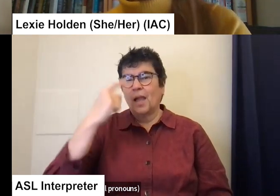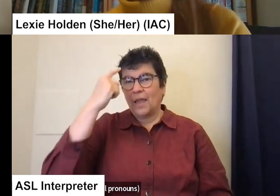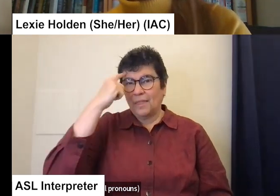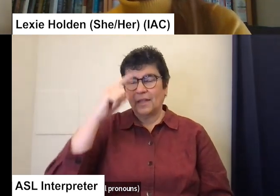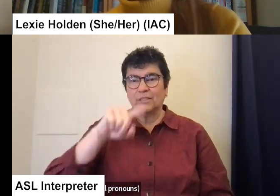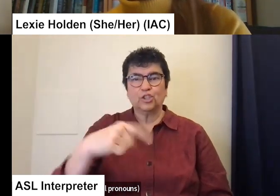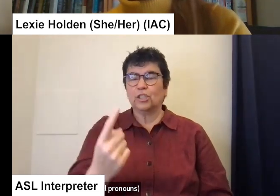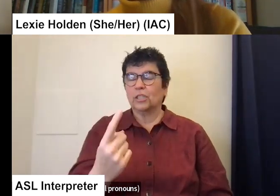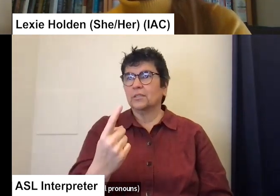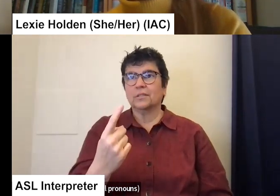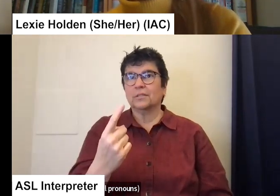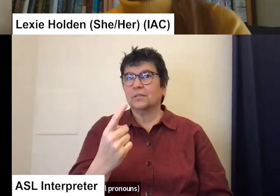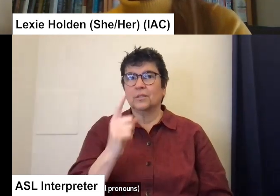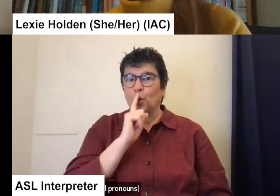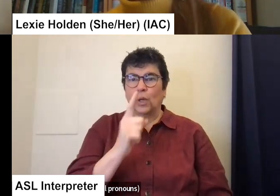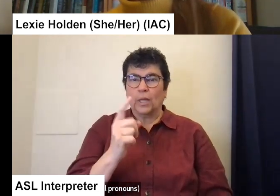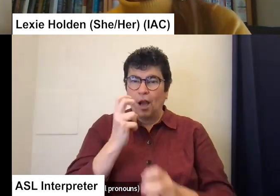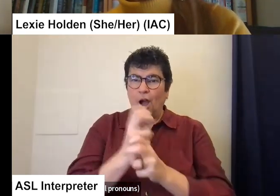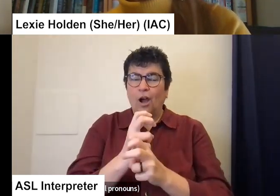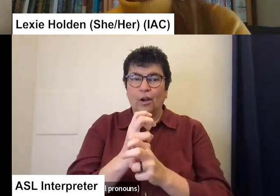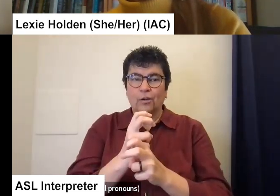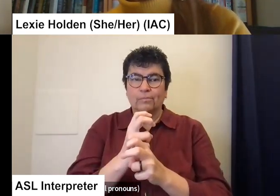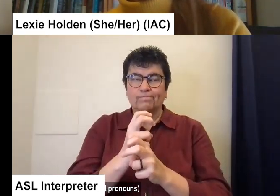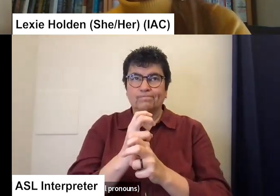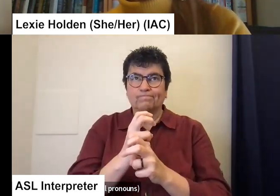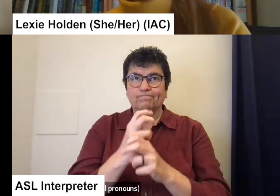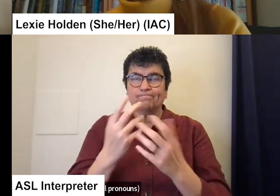been really hard to